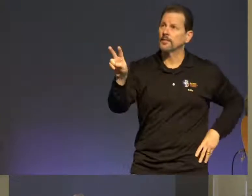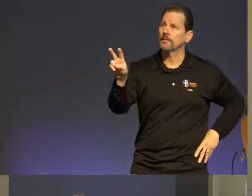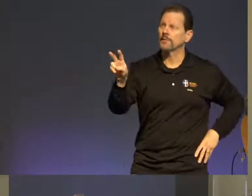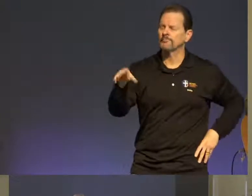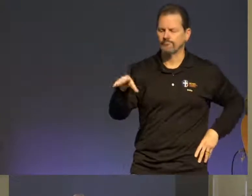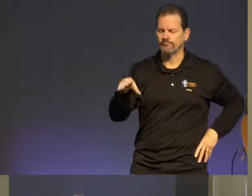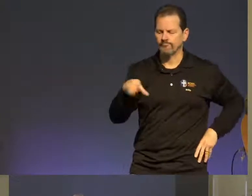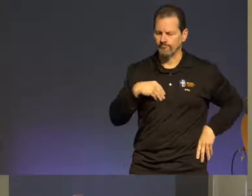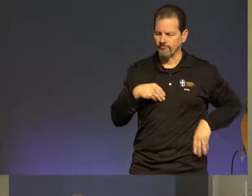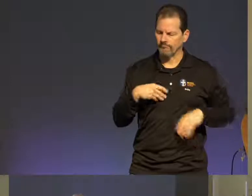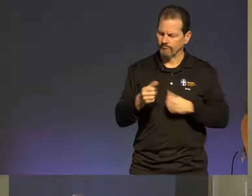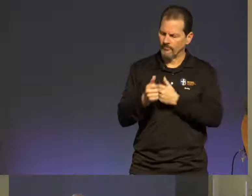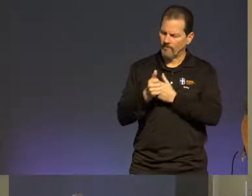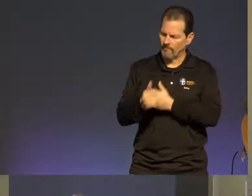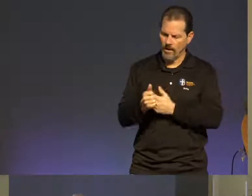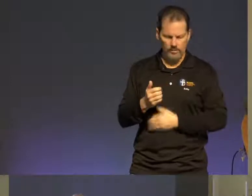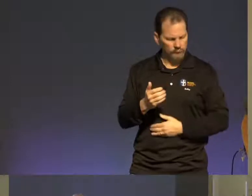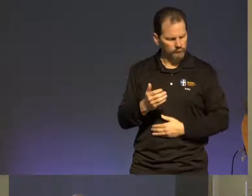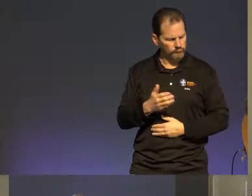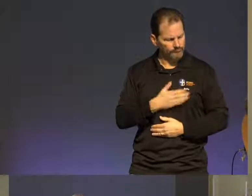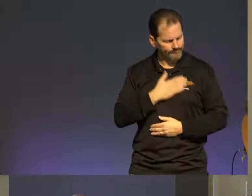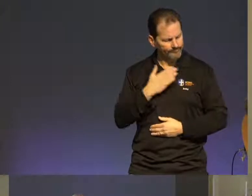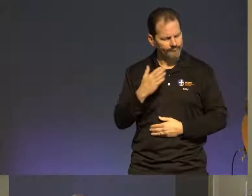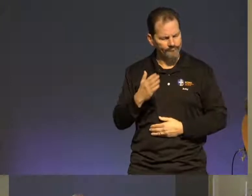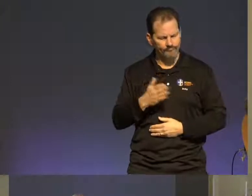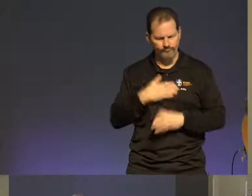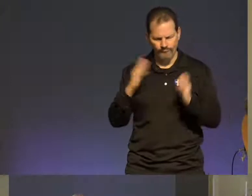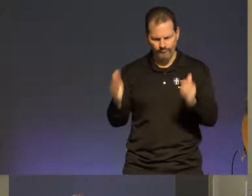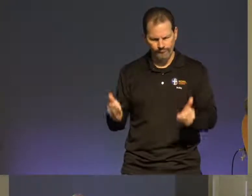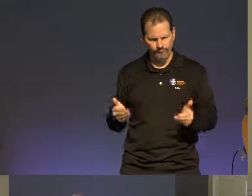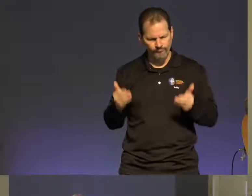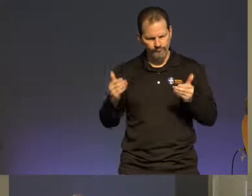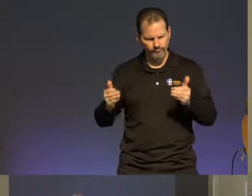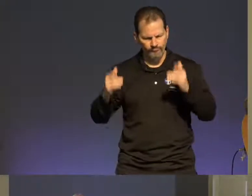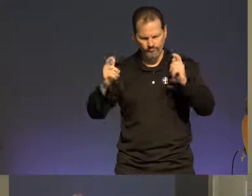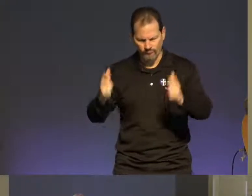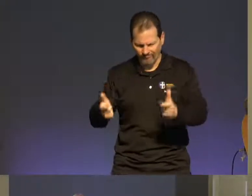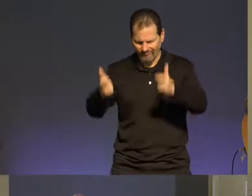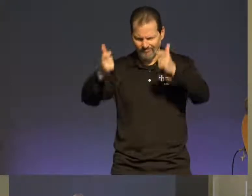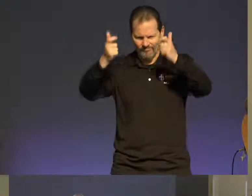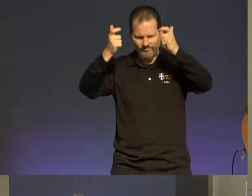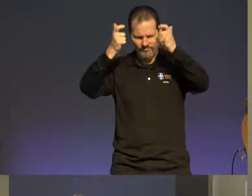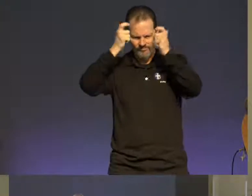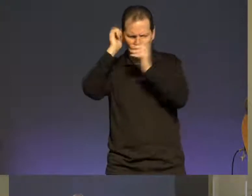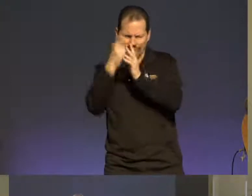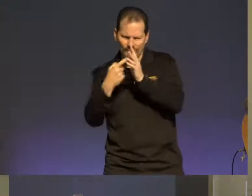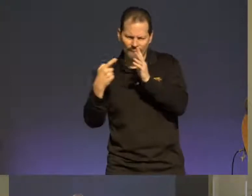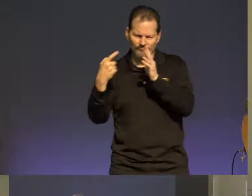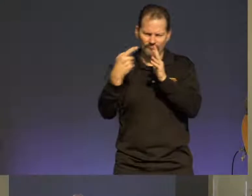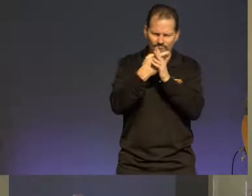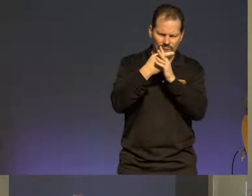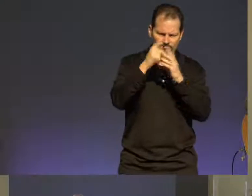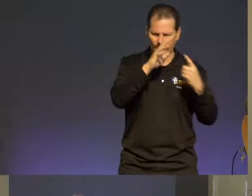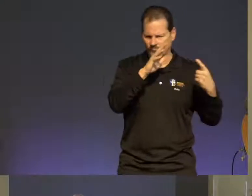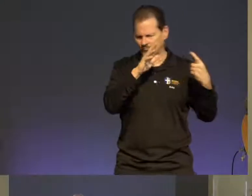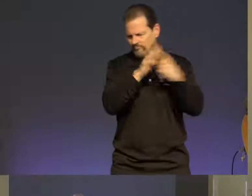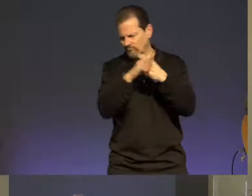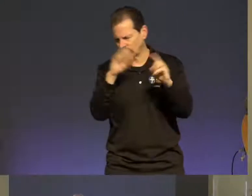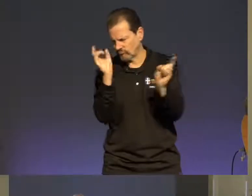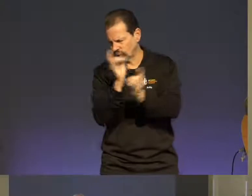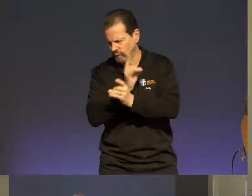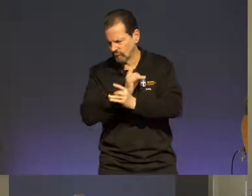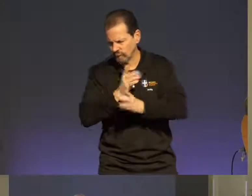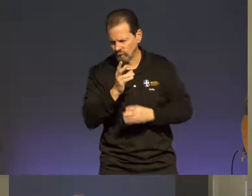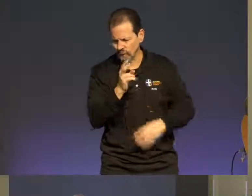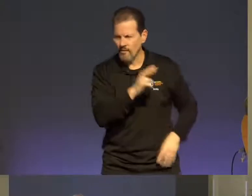Father's will, he took a crown of thorns.